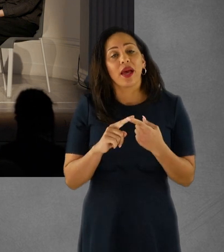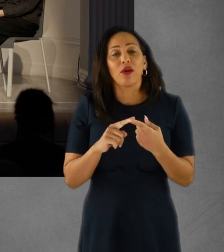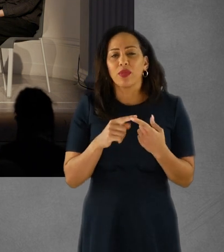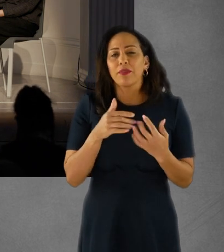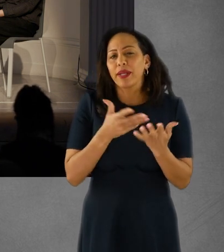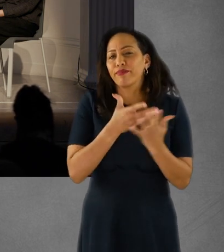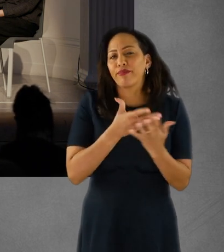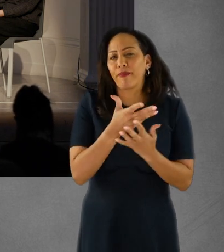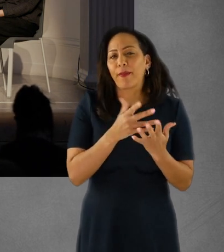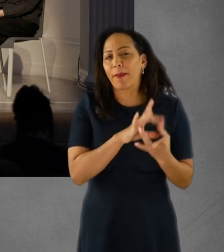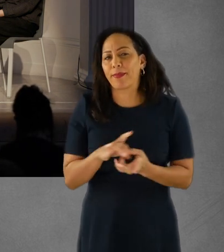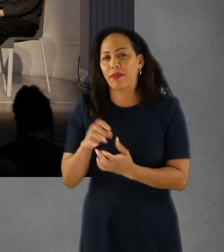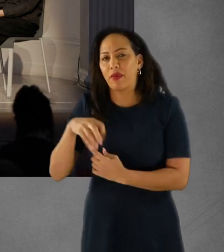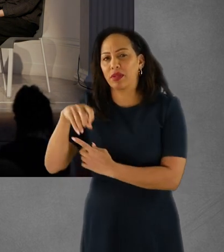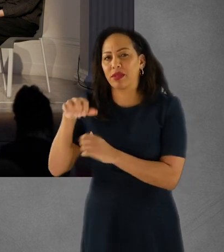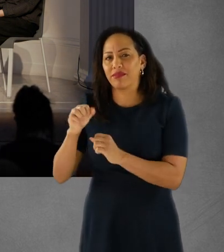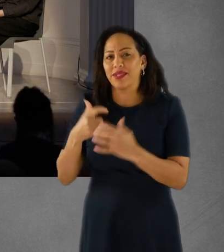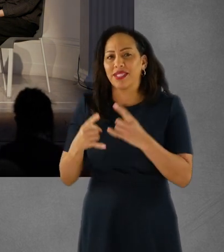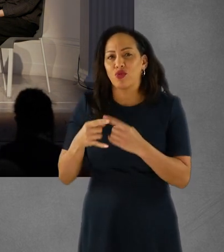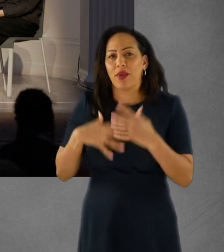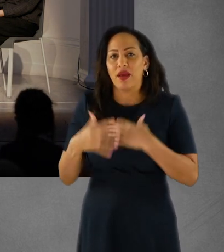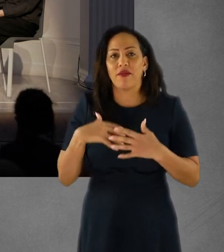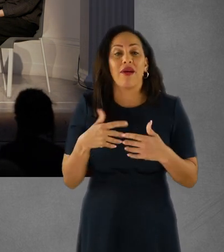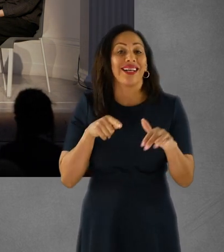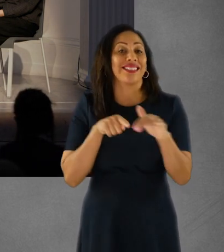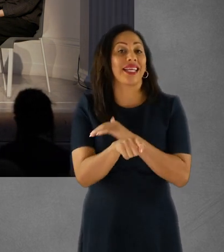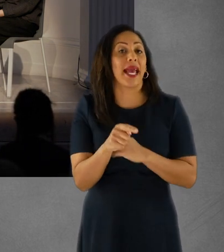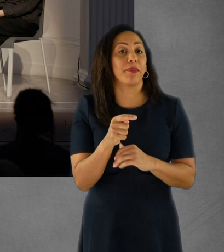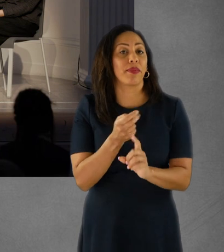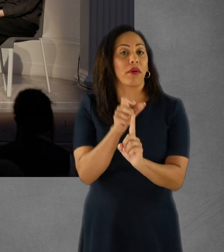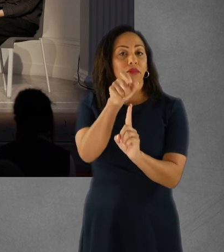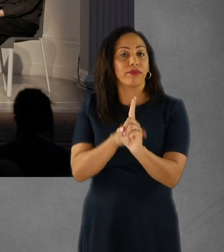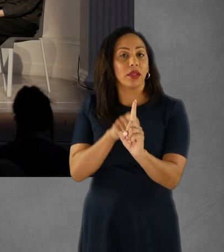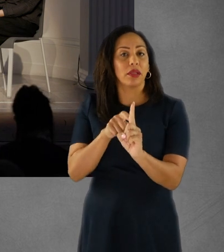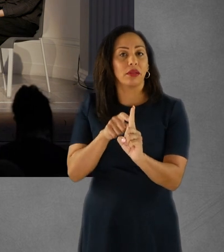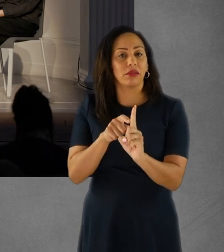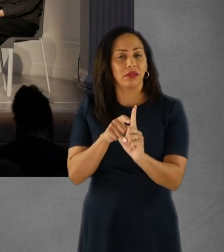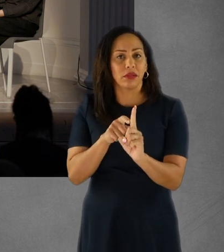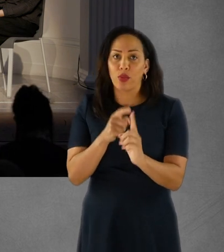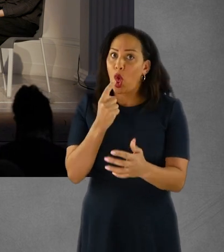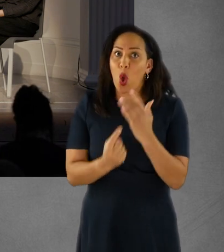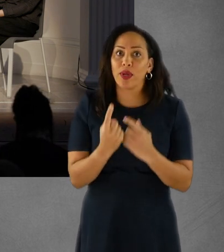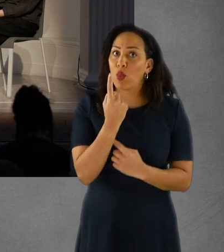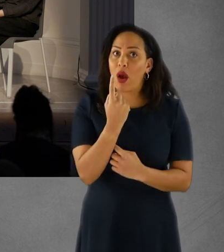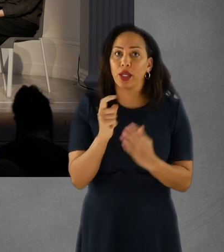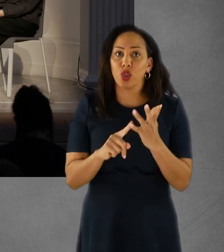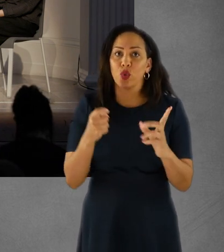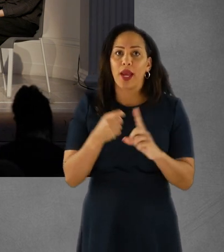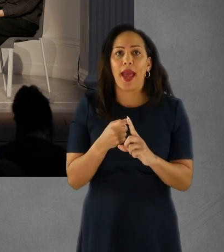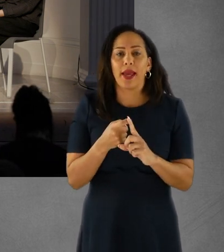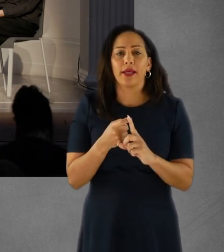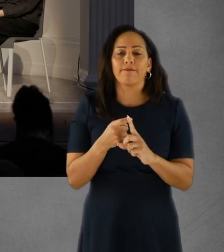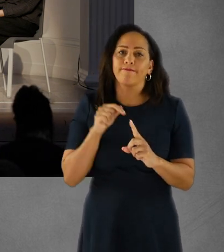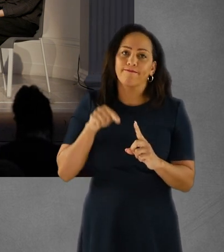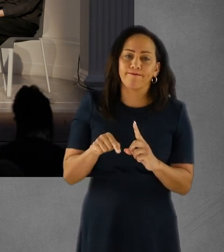her about these things. We spoke to an escape artist. Who is the only escape artist in the UK that does water